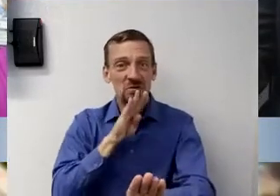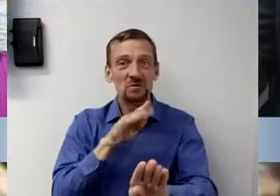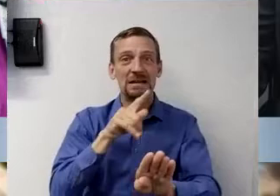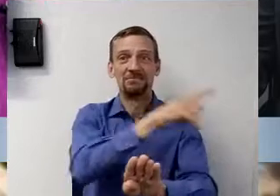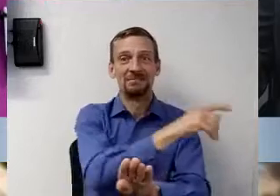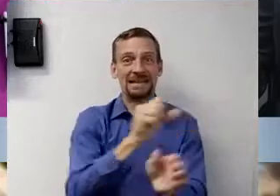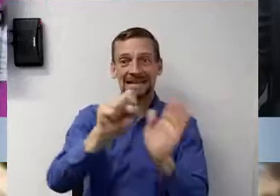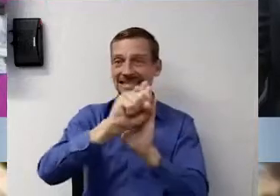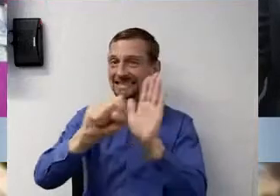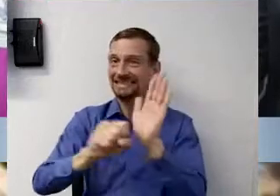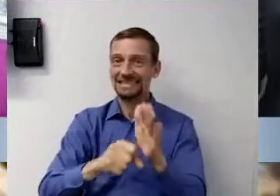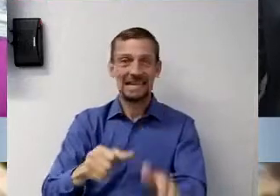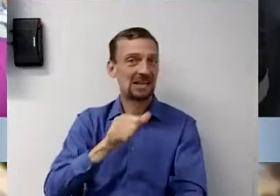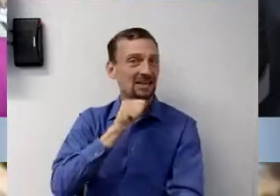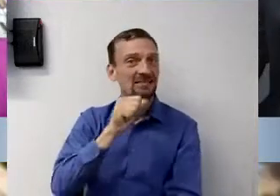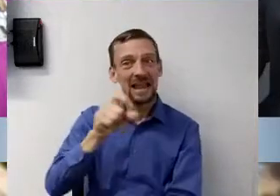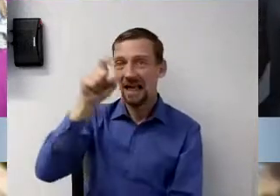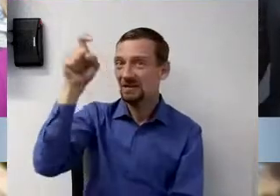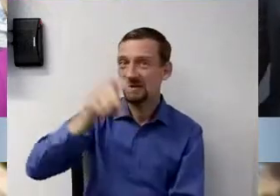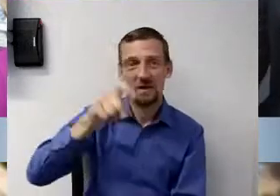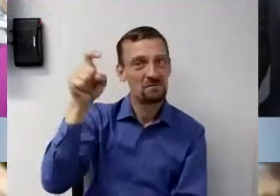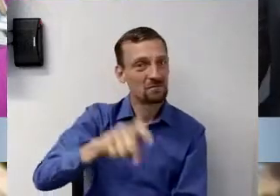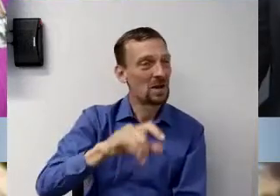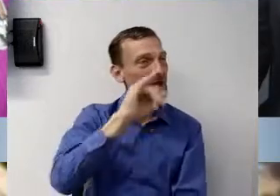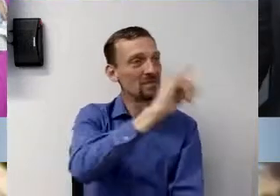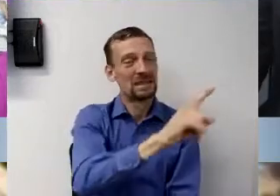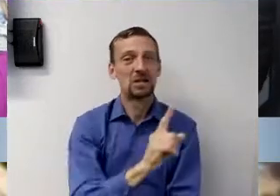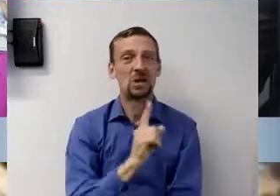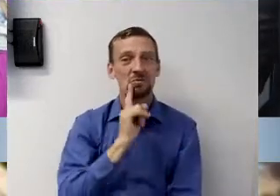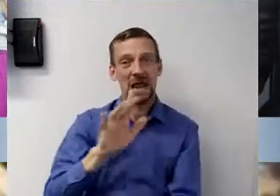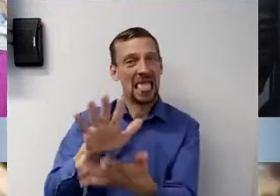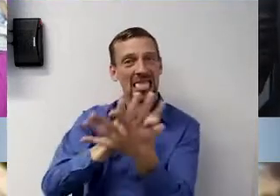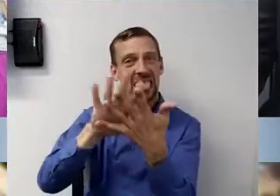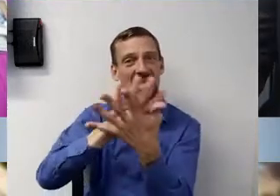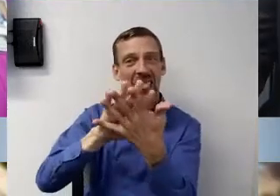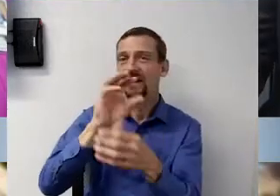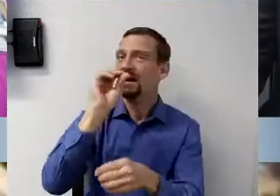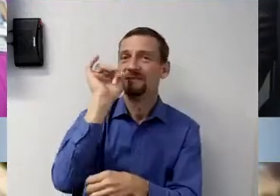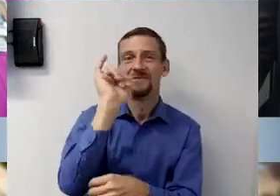should not be doing that. It is a distortion of the facts. So,